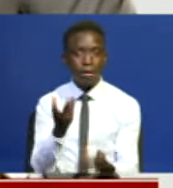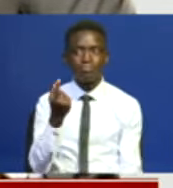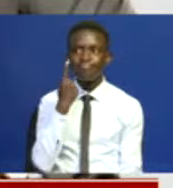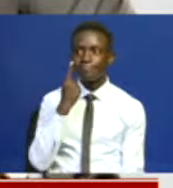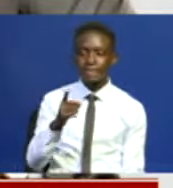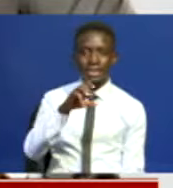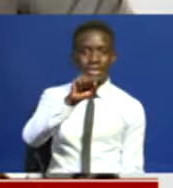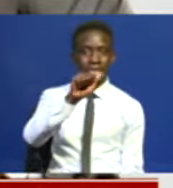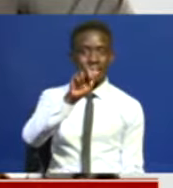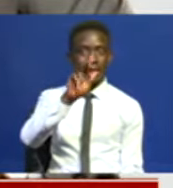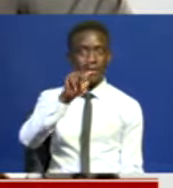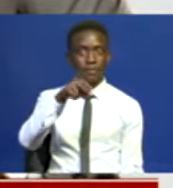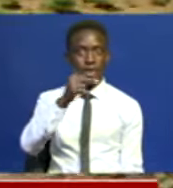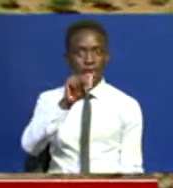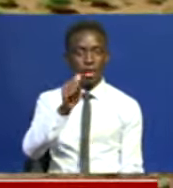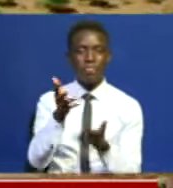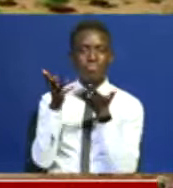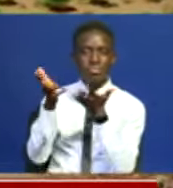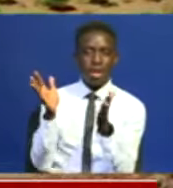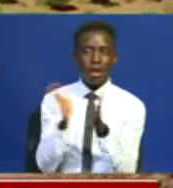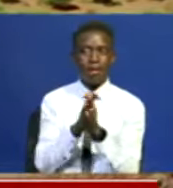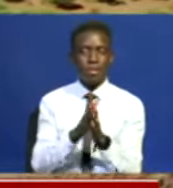there and filed this report.